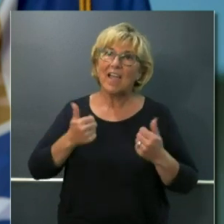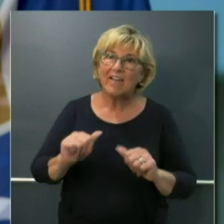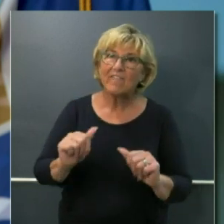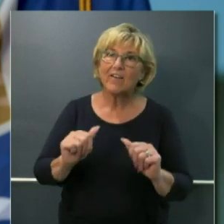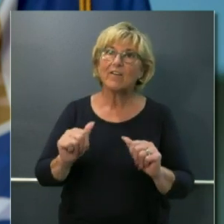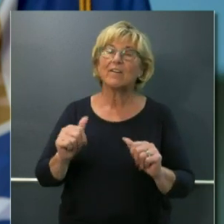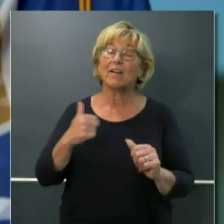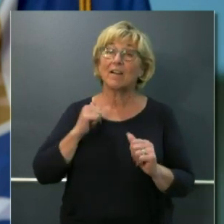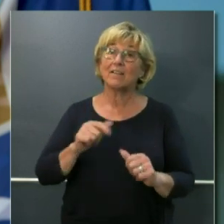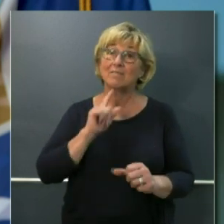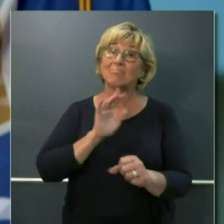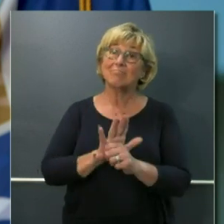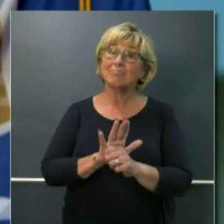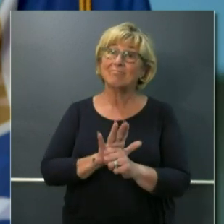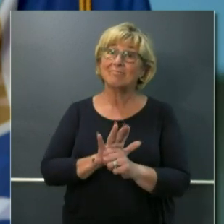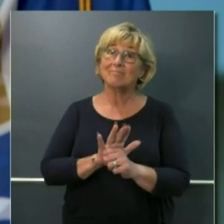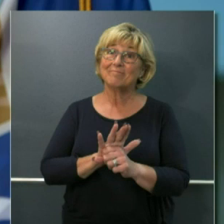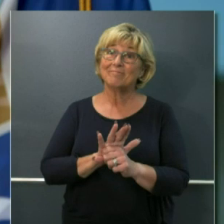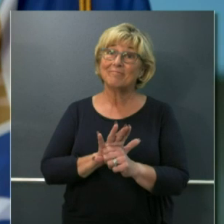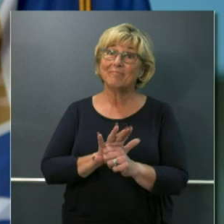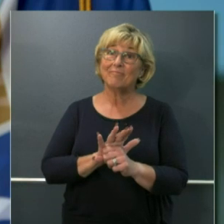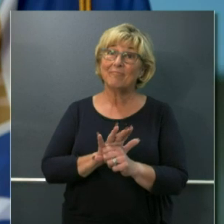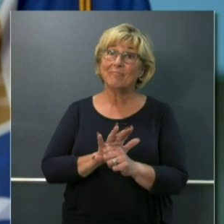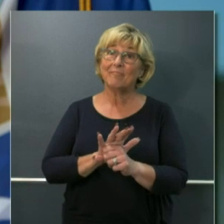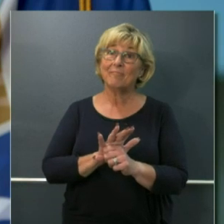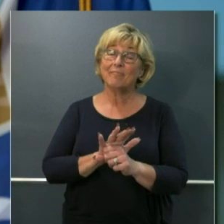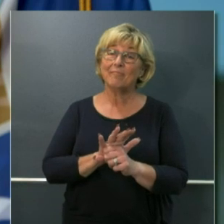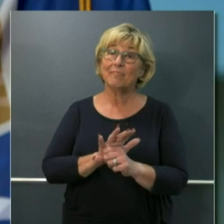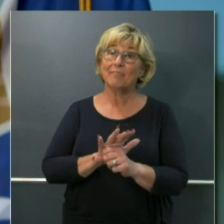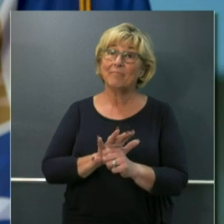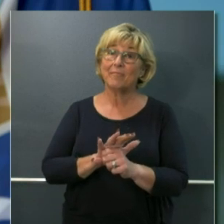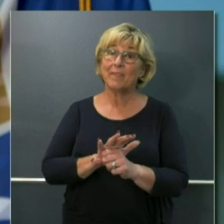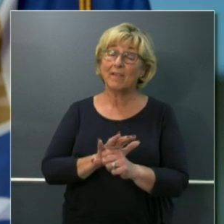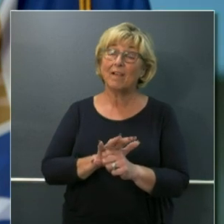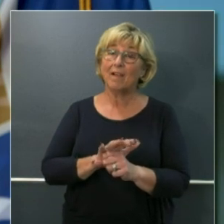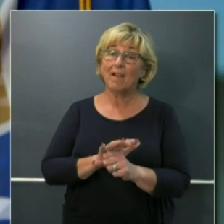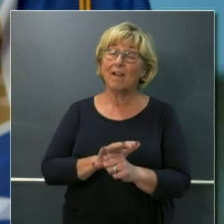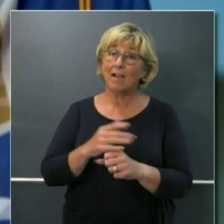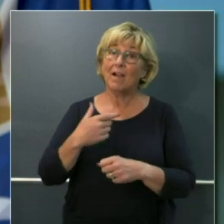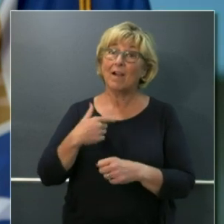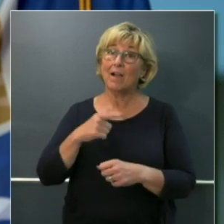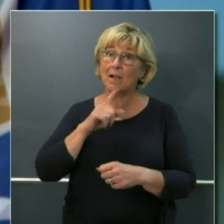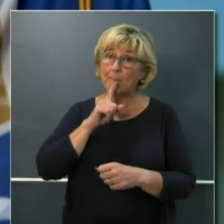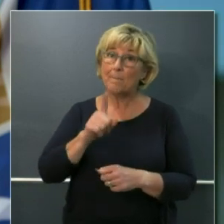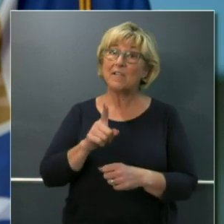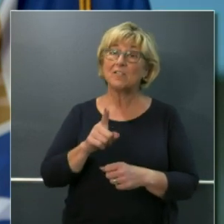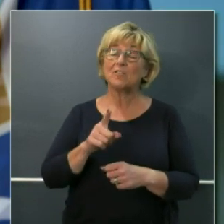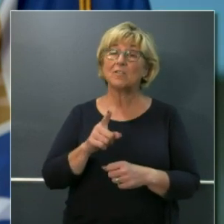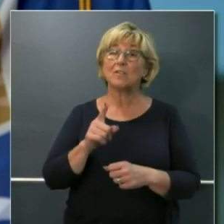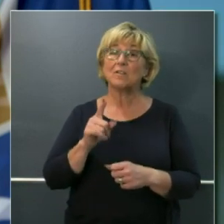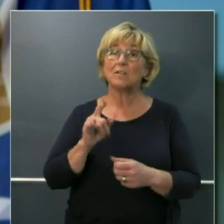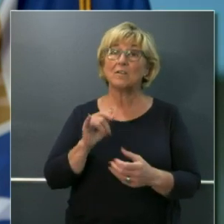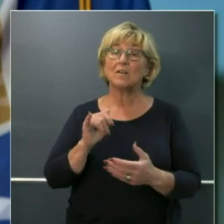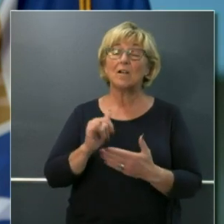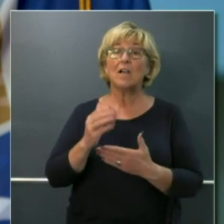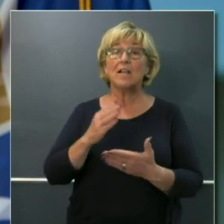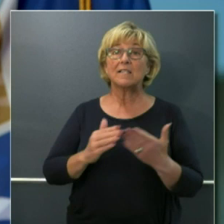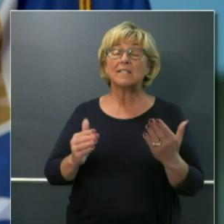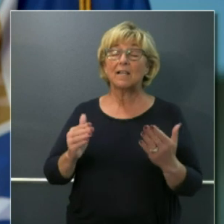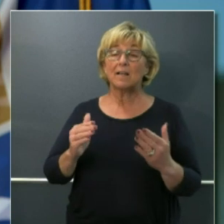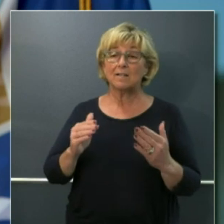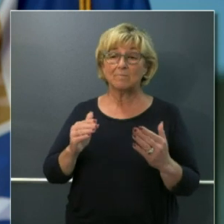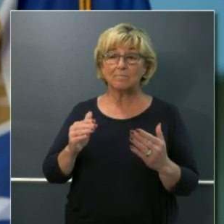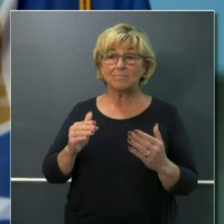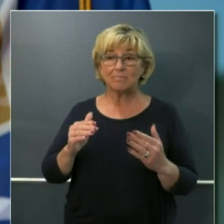And I can assure you that I'm not only being held to account, but some of the brightest people that I